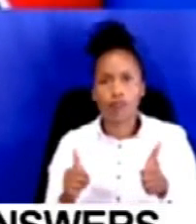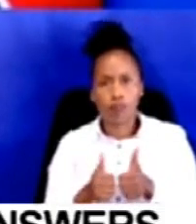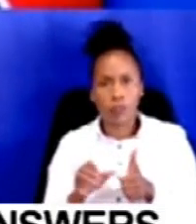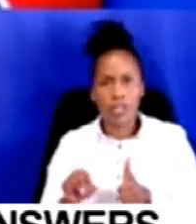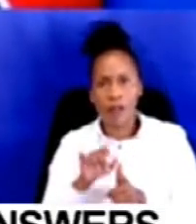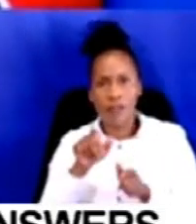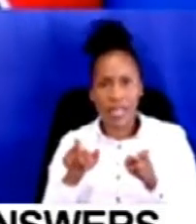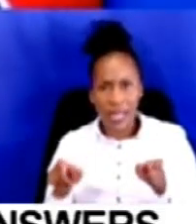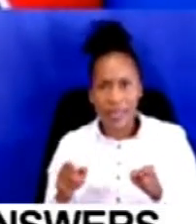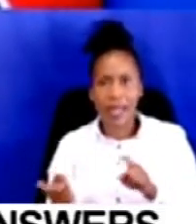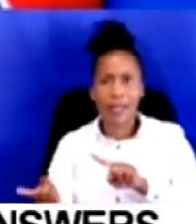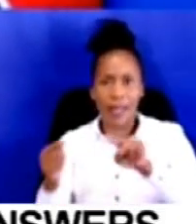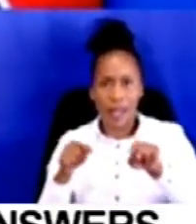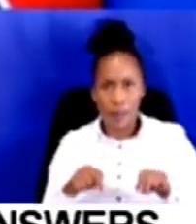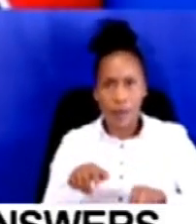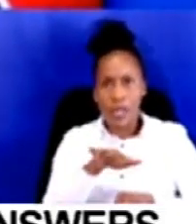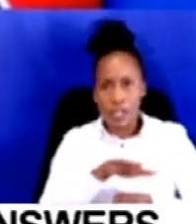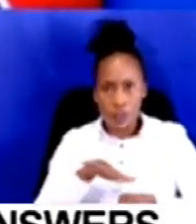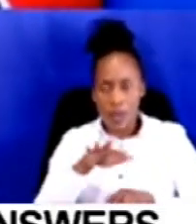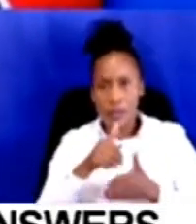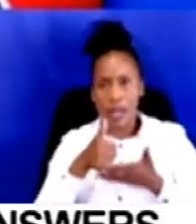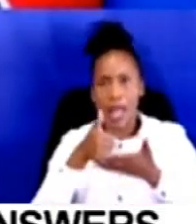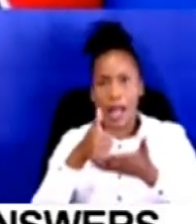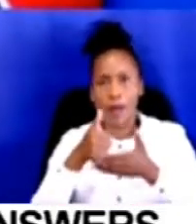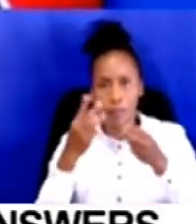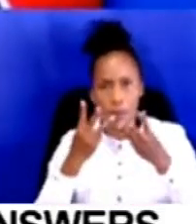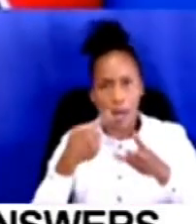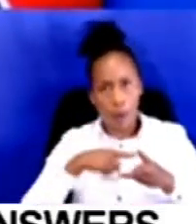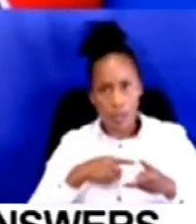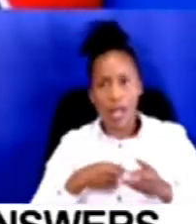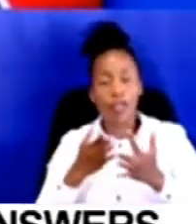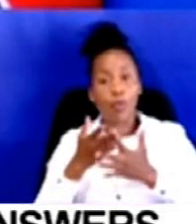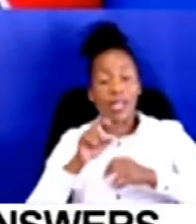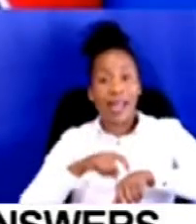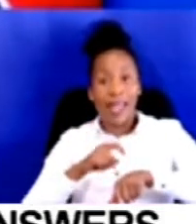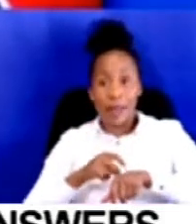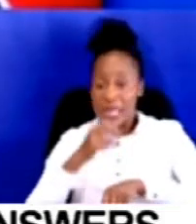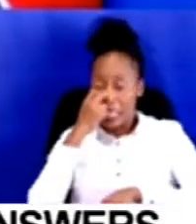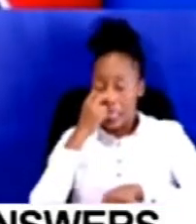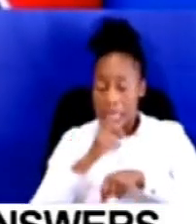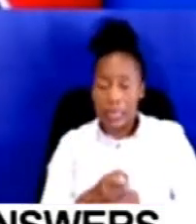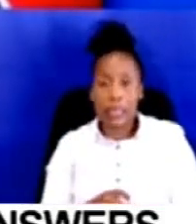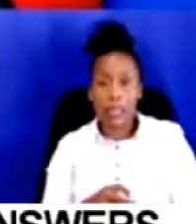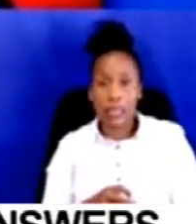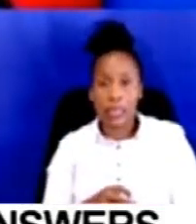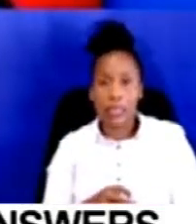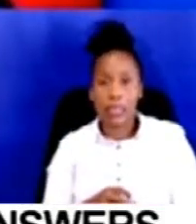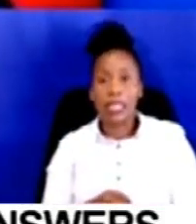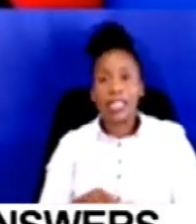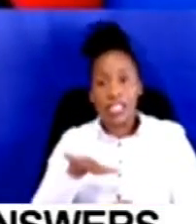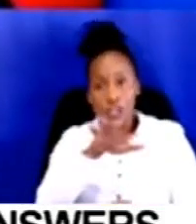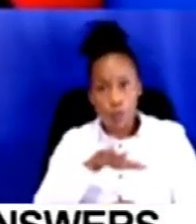that came into the space to help our people in the time of need. So the situation will